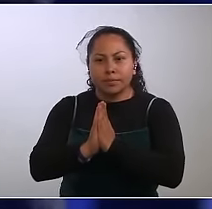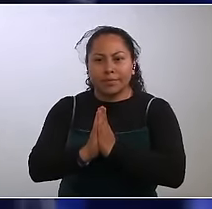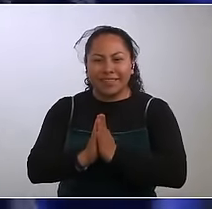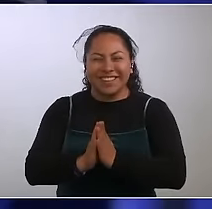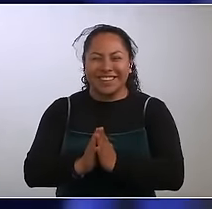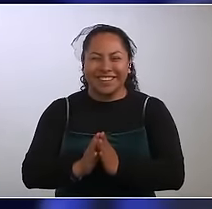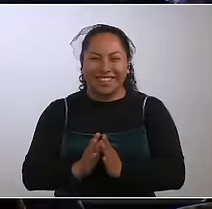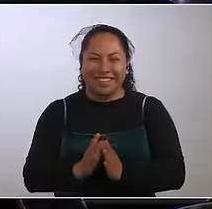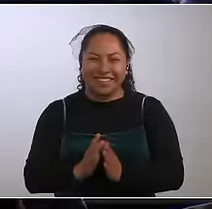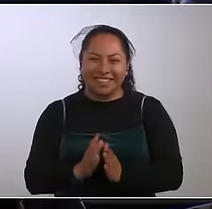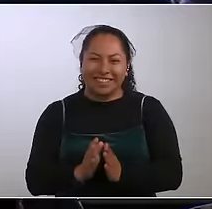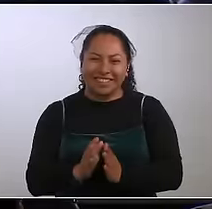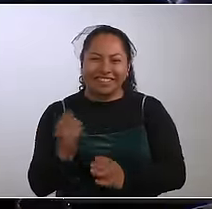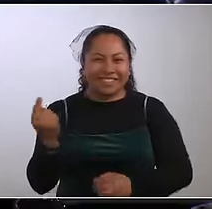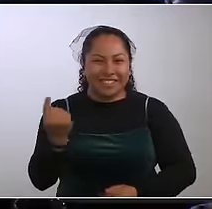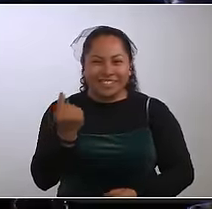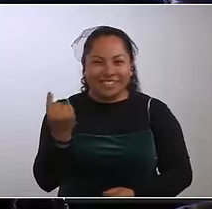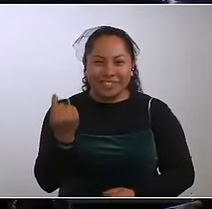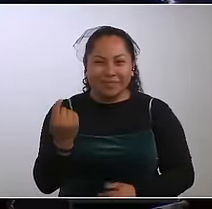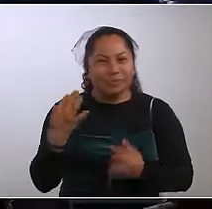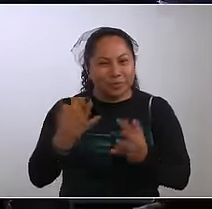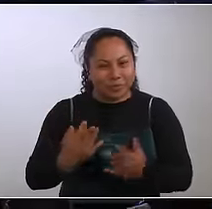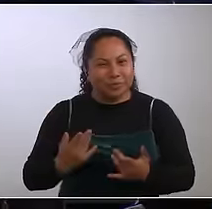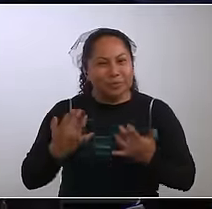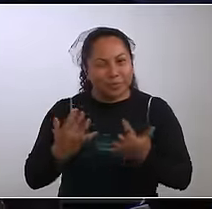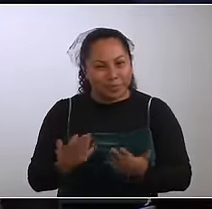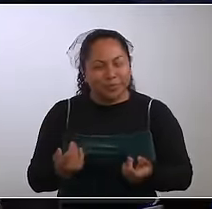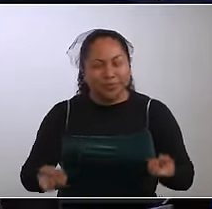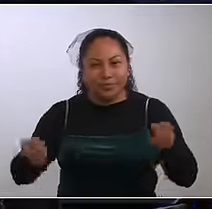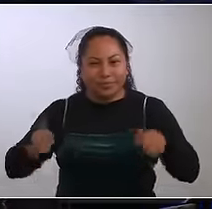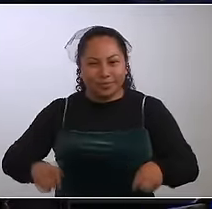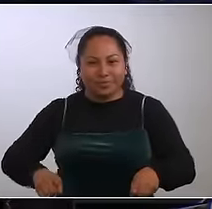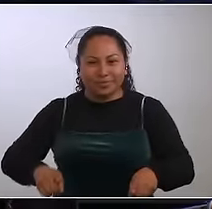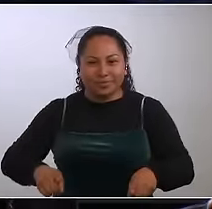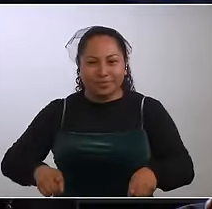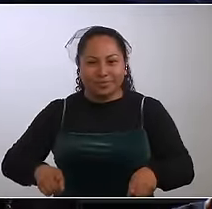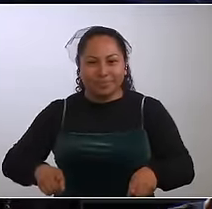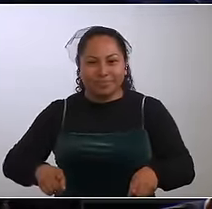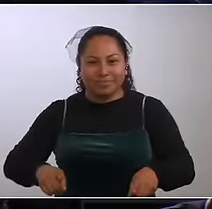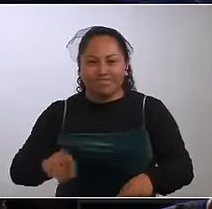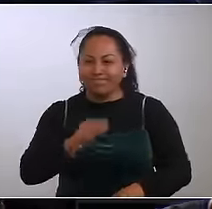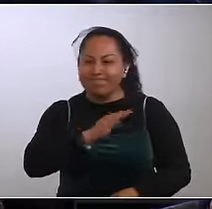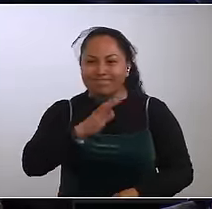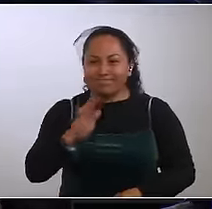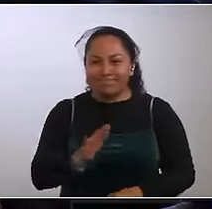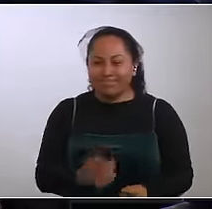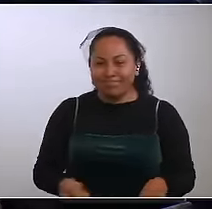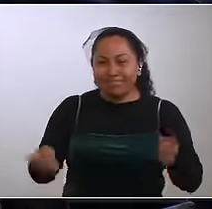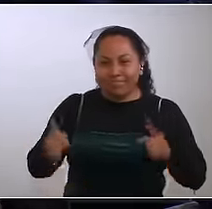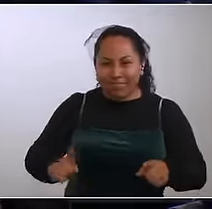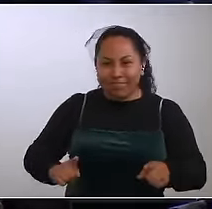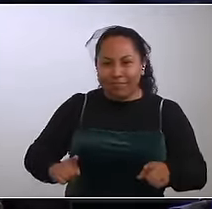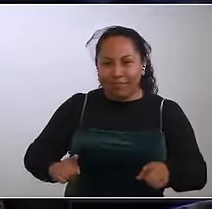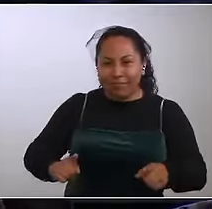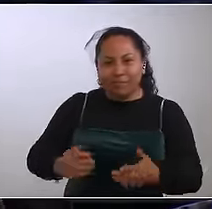veo. Because there's something waiting to happen. Porque hay algo que está por suceder. That has never happened. Que jamás ha sucedido.